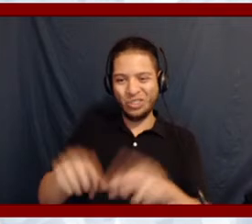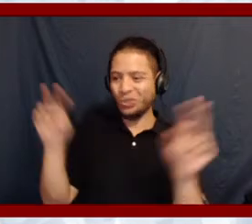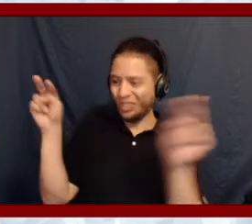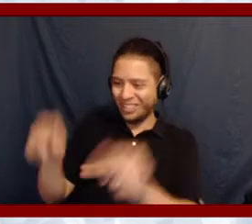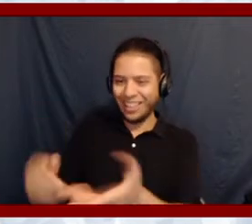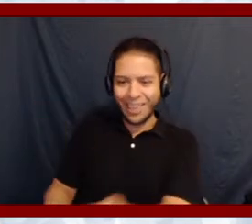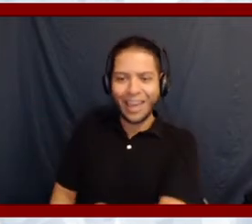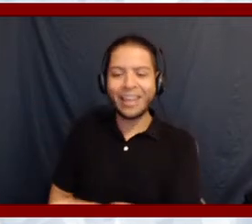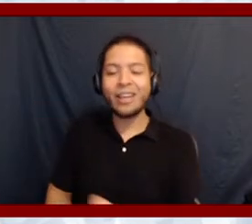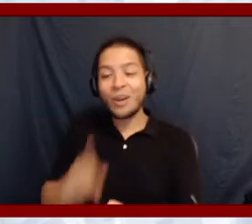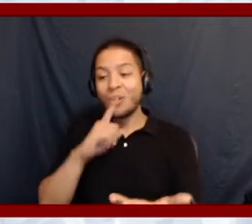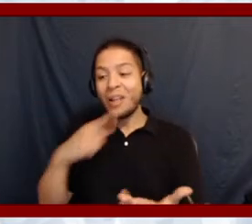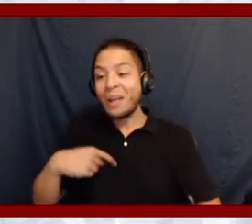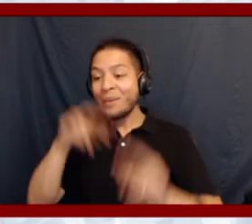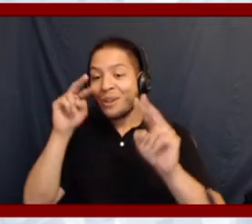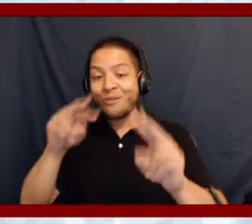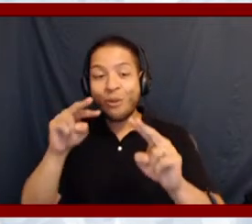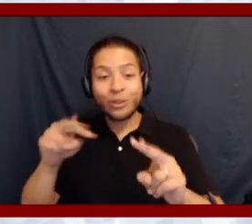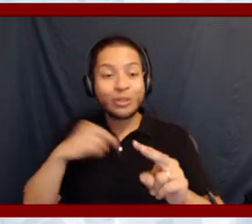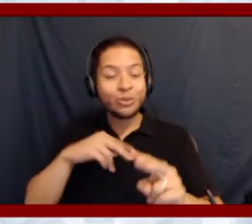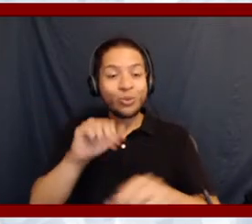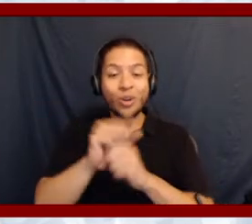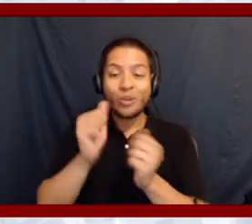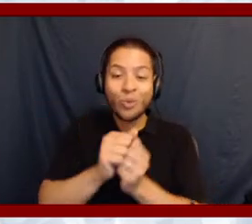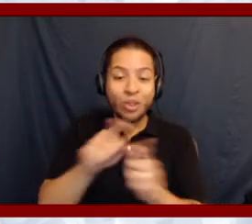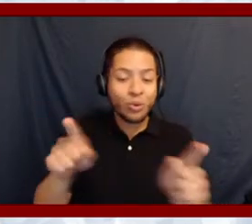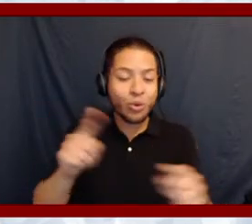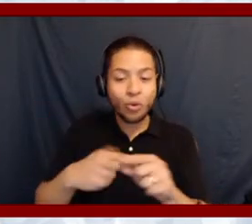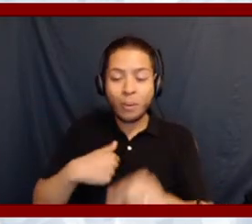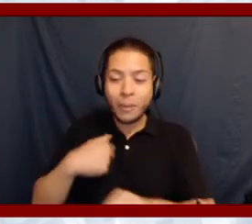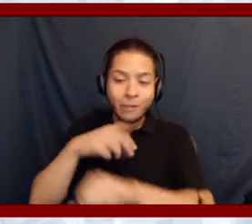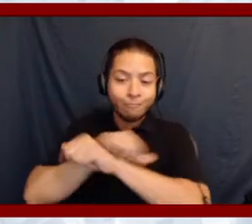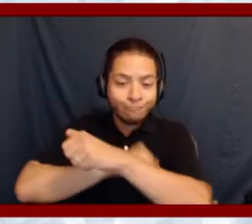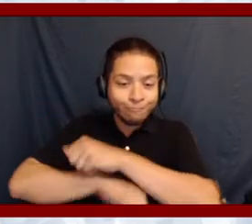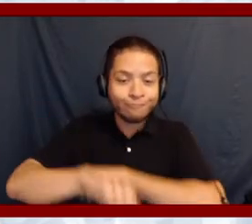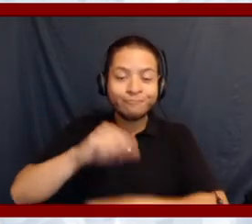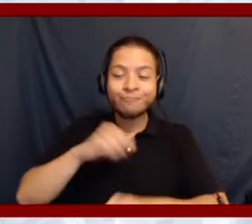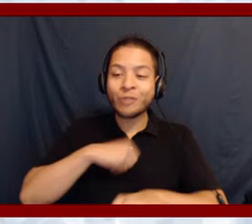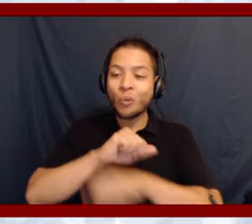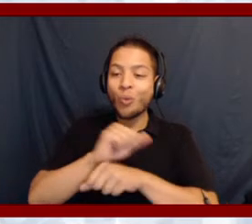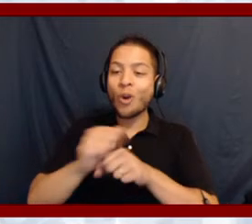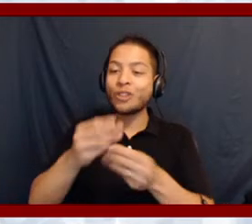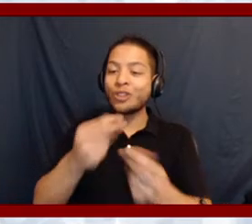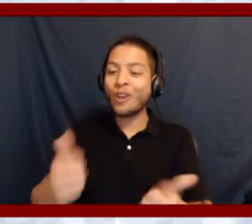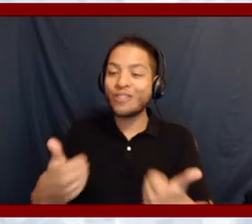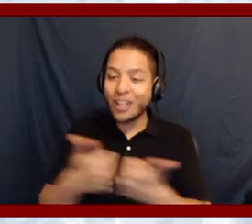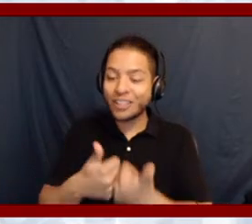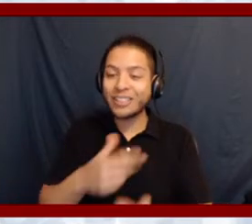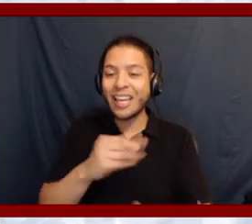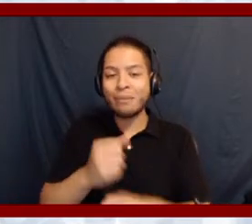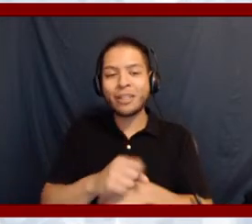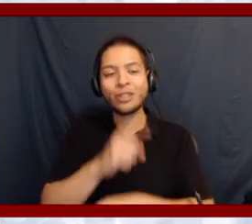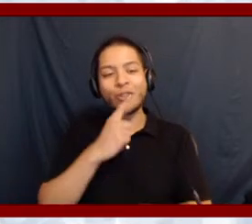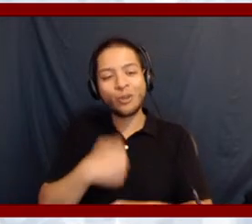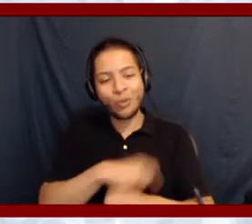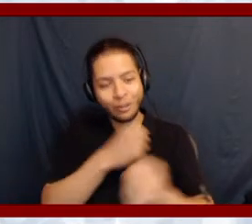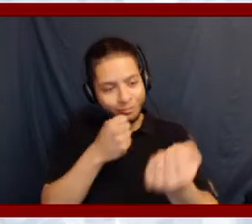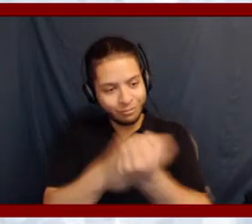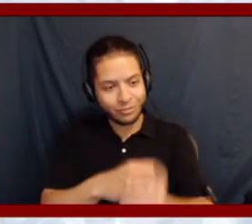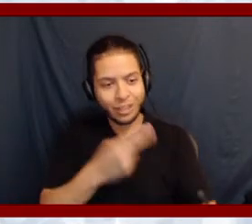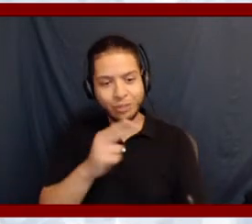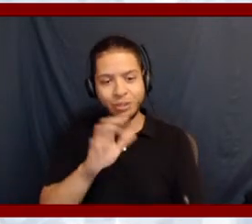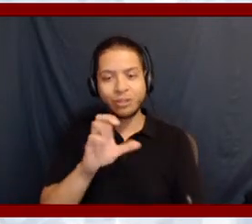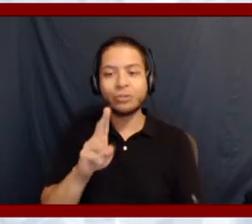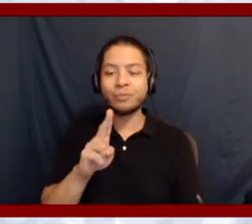sleeves to solve whatever challenges there are, but also celebrating the excellence that are these HBCUs. Thank you again. Thank